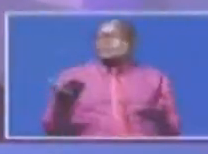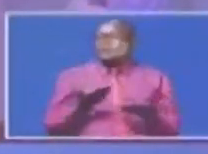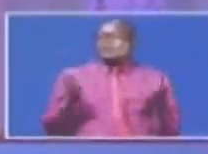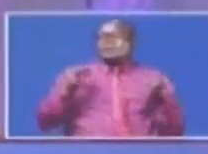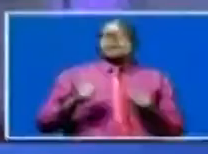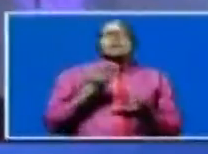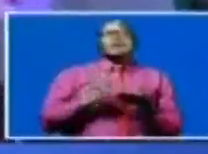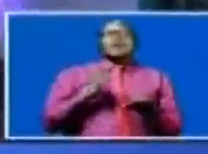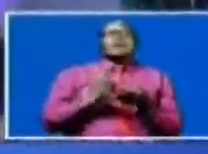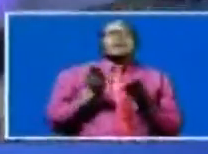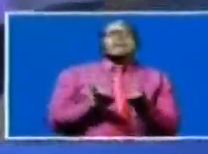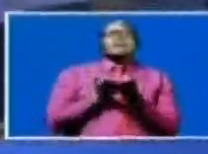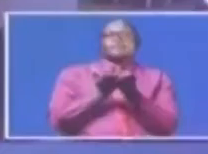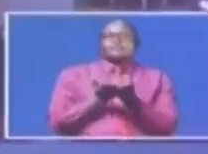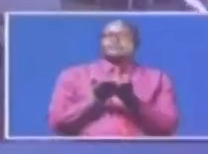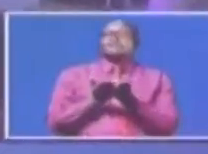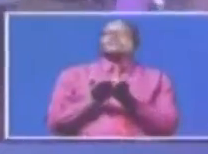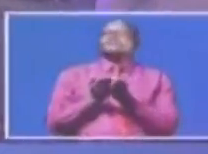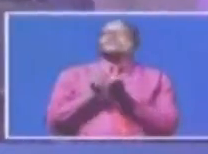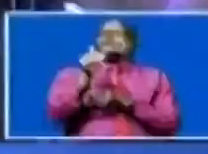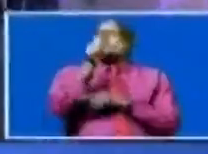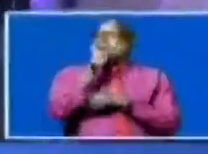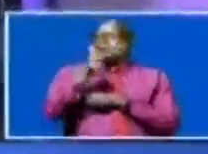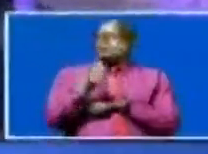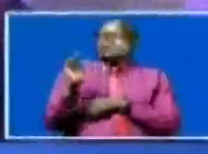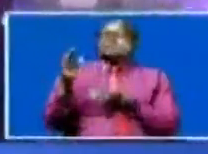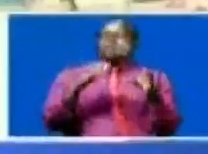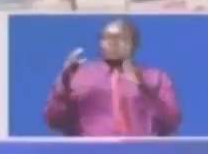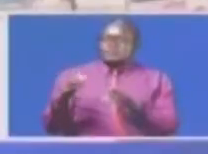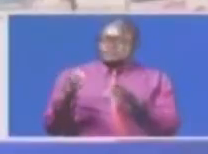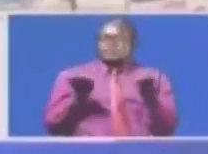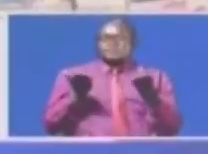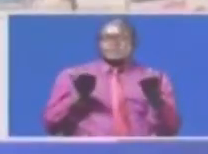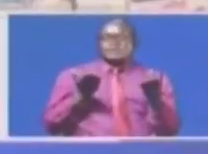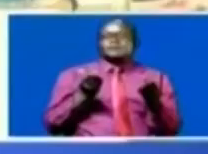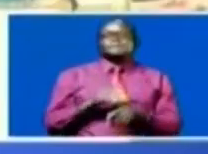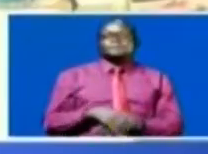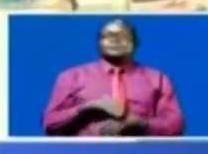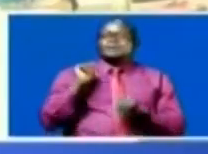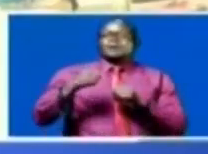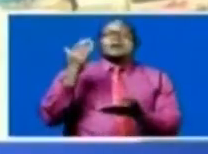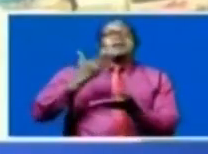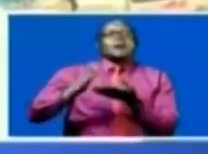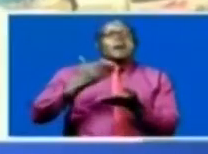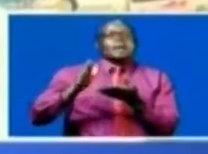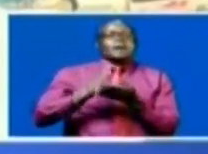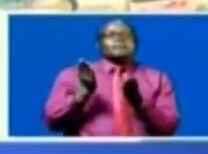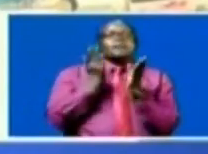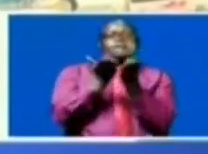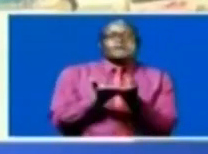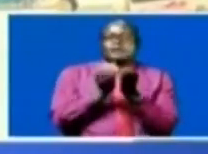hire the ferry for community, private, or corporate events. You can hire a ferry if you're